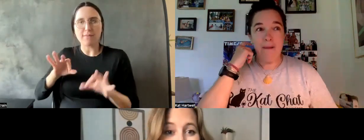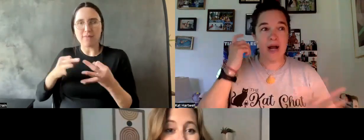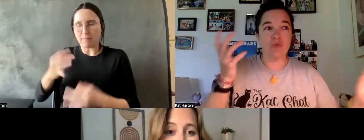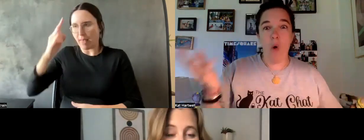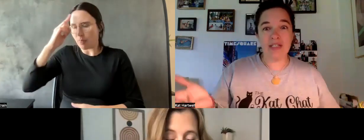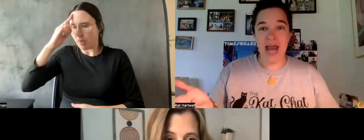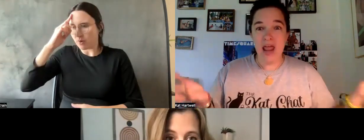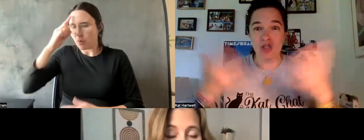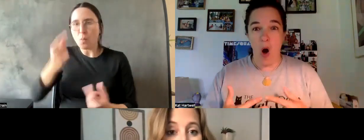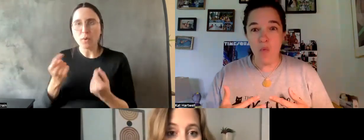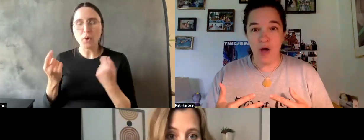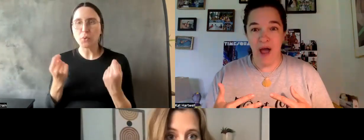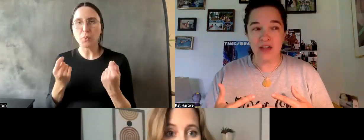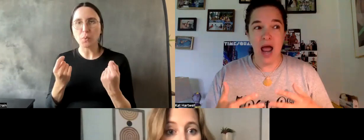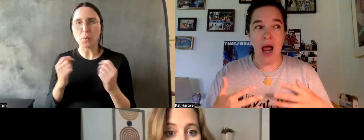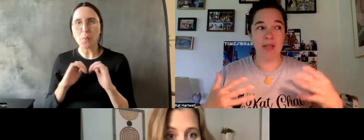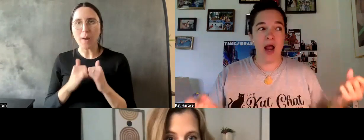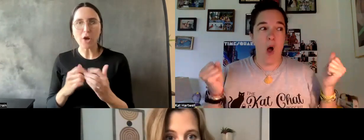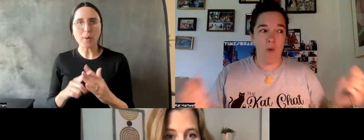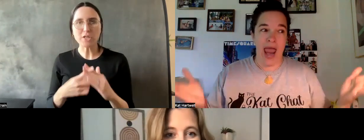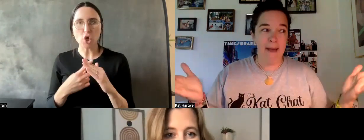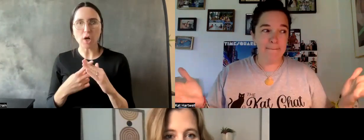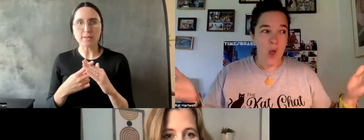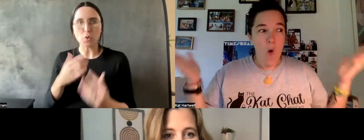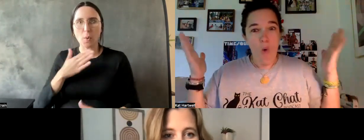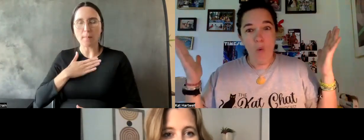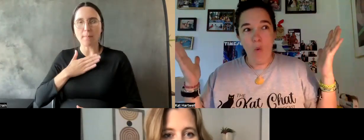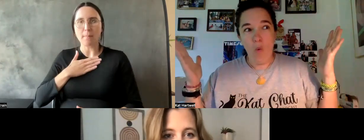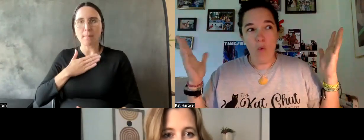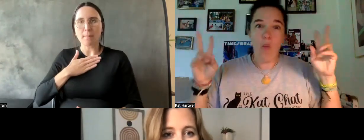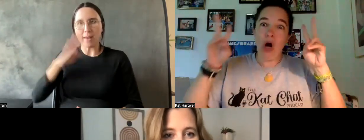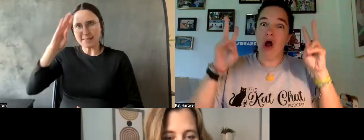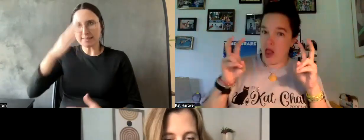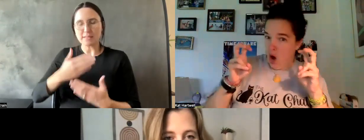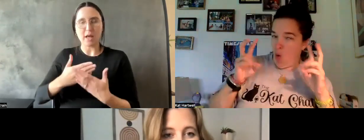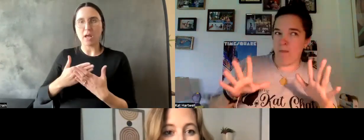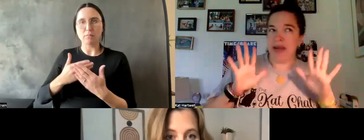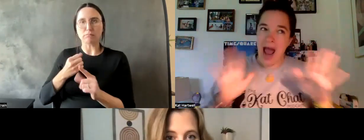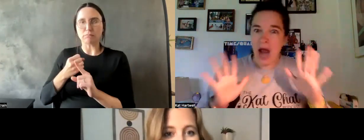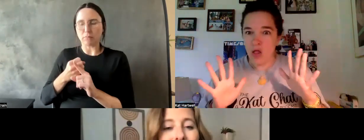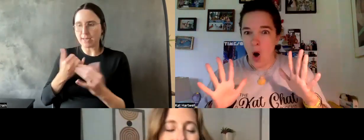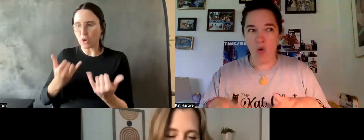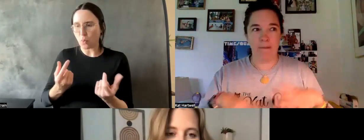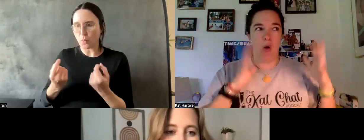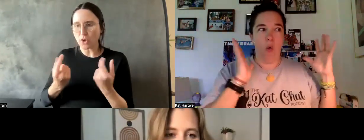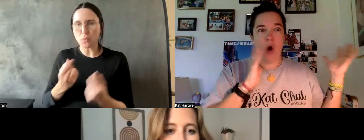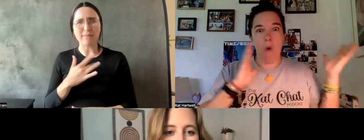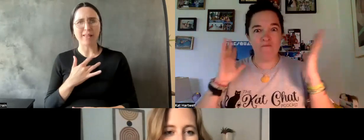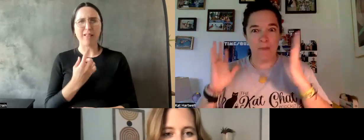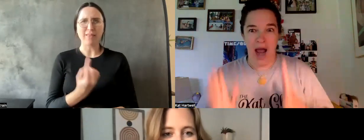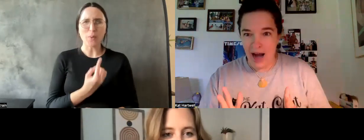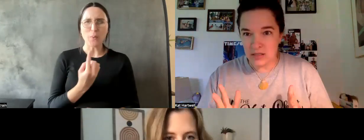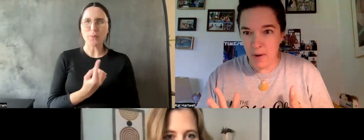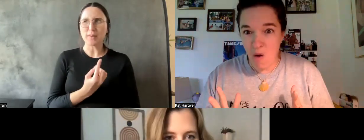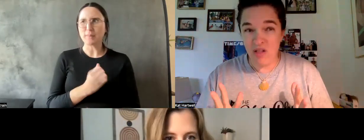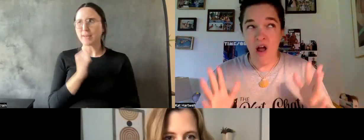start? Because once Taylor told me that, I'm like, okay, we're alone, but not alone. I mean, we're home